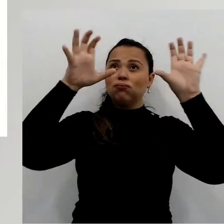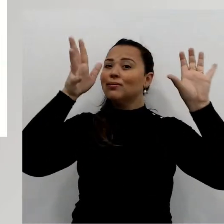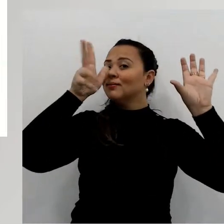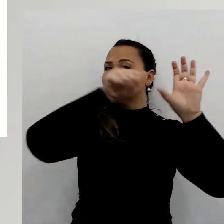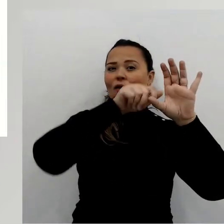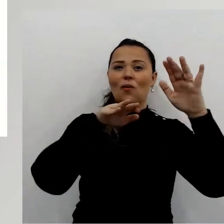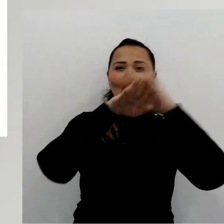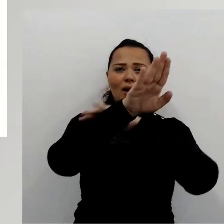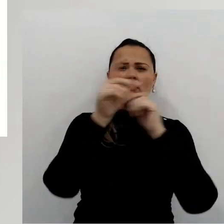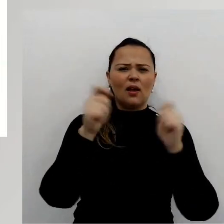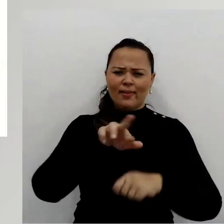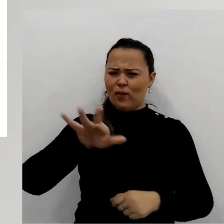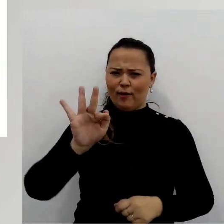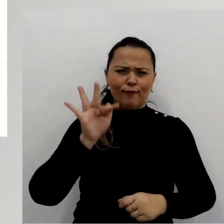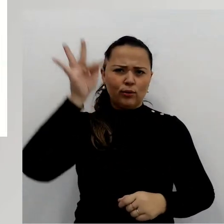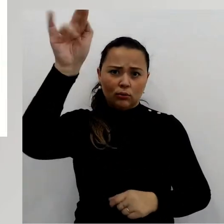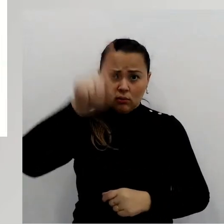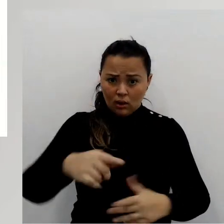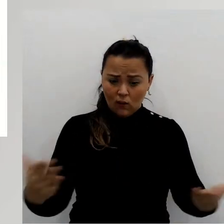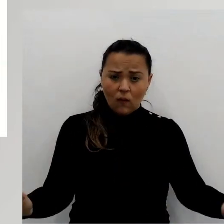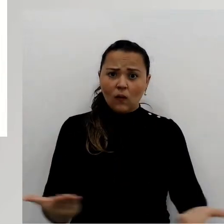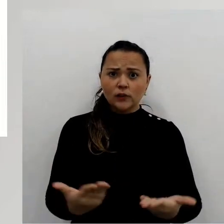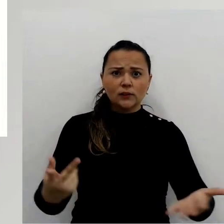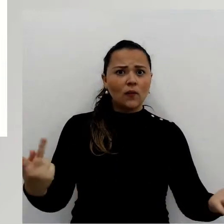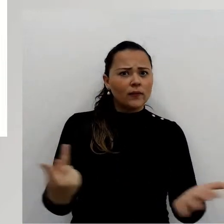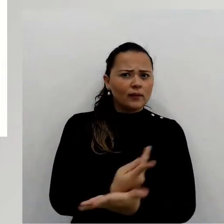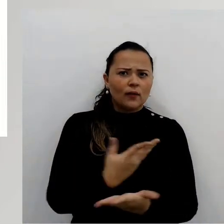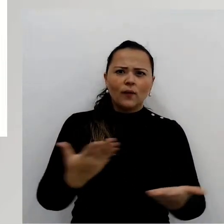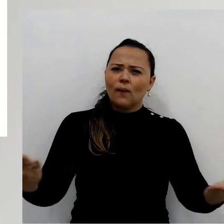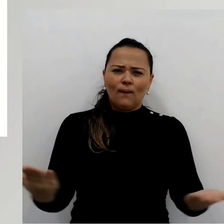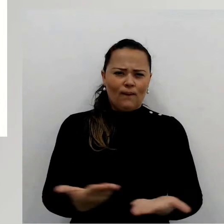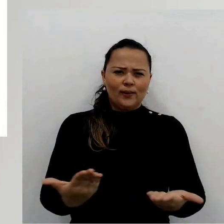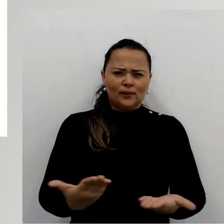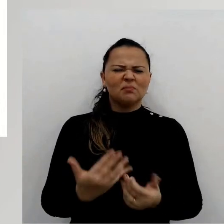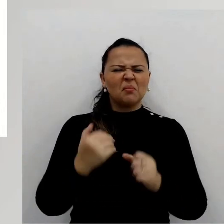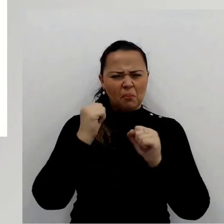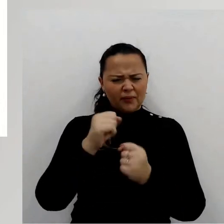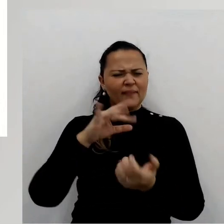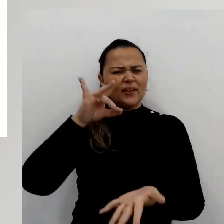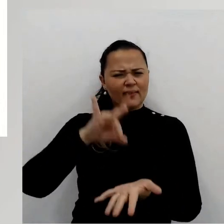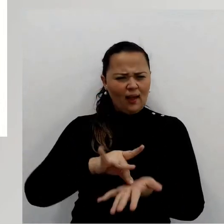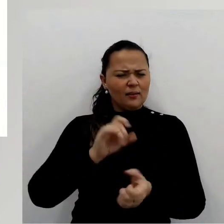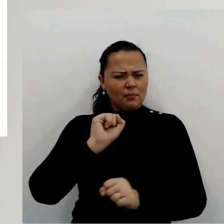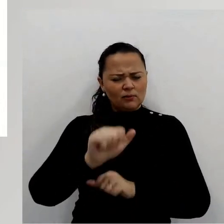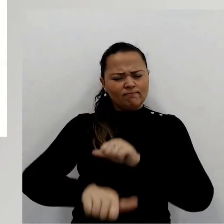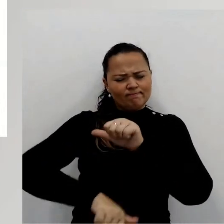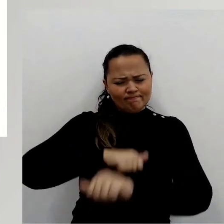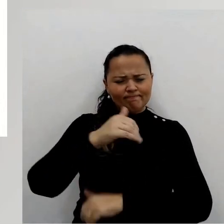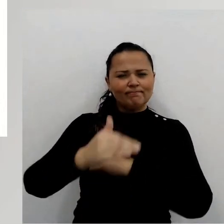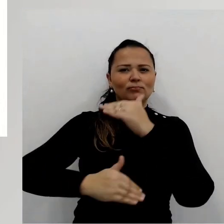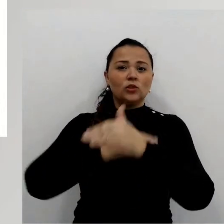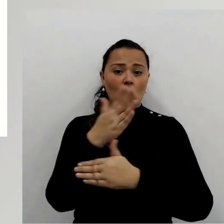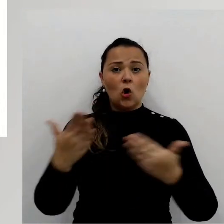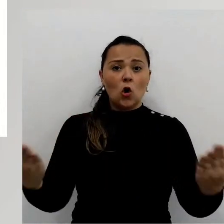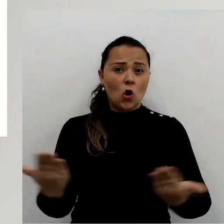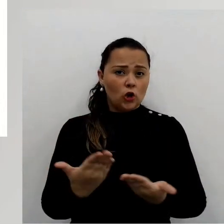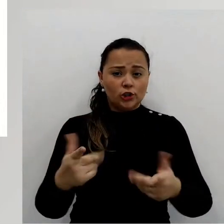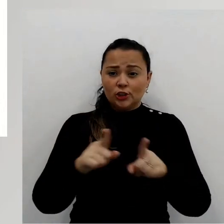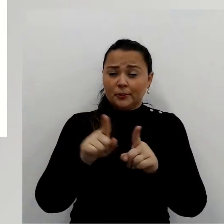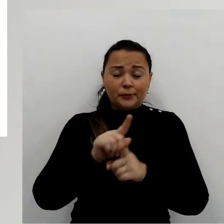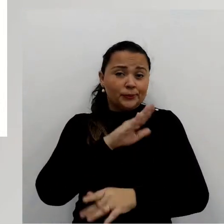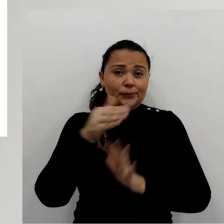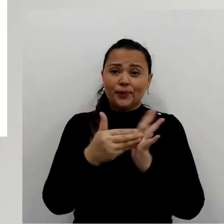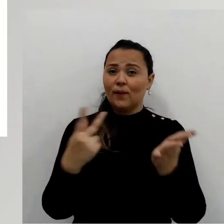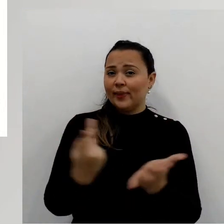happening today. This can actually be developed today, and Baldwin happens to have a system that can do this. So this is